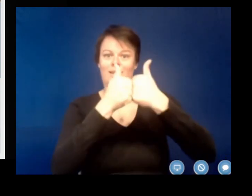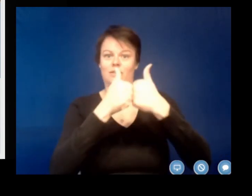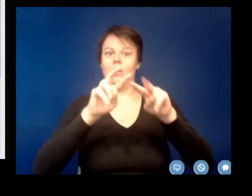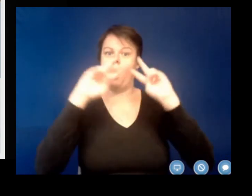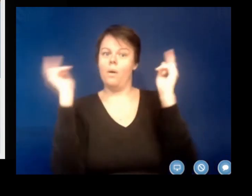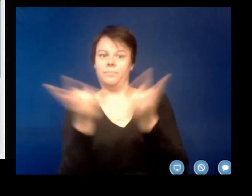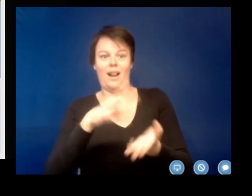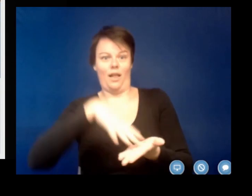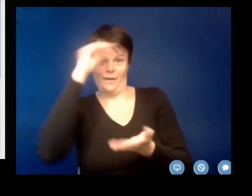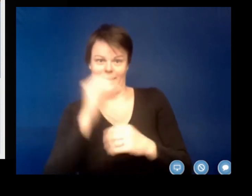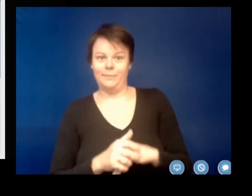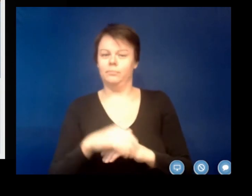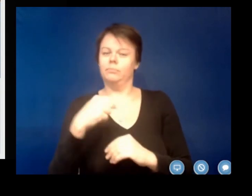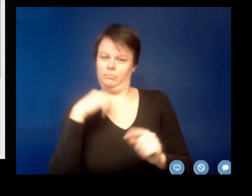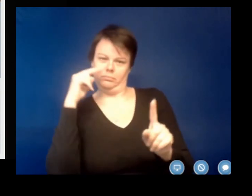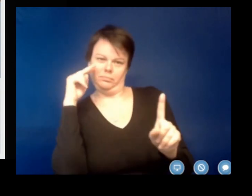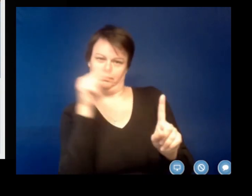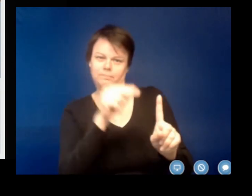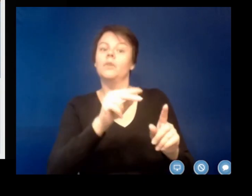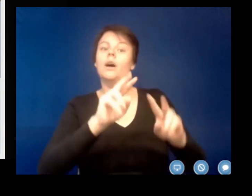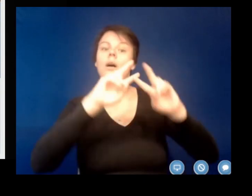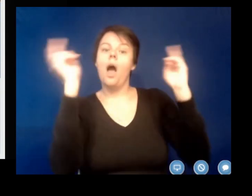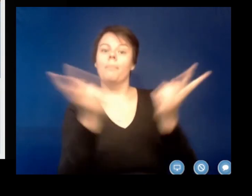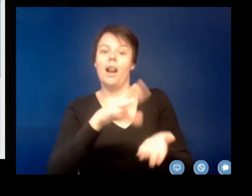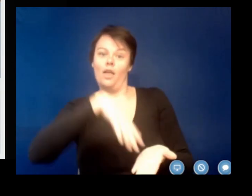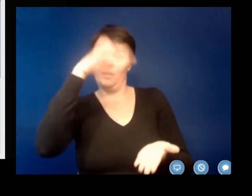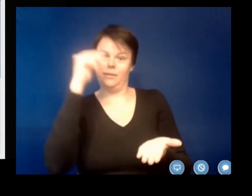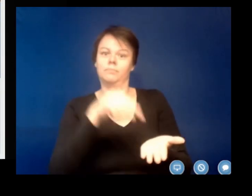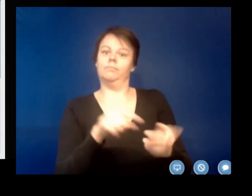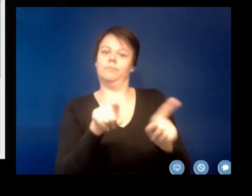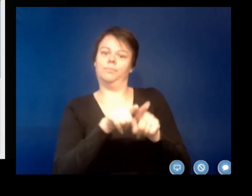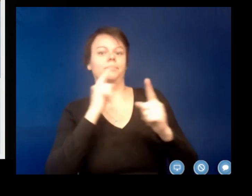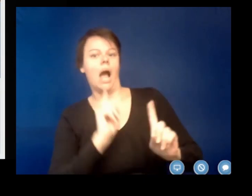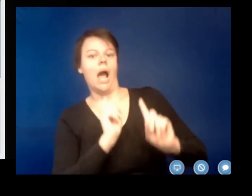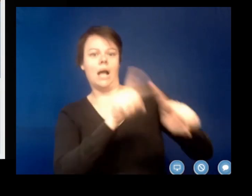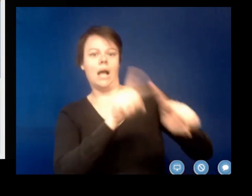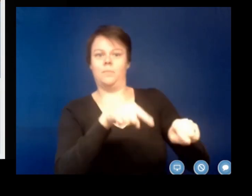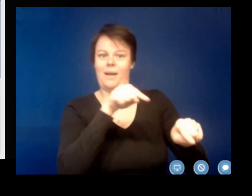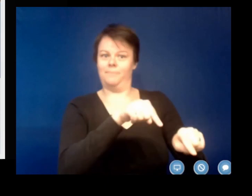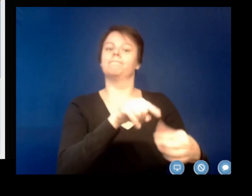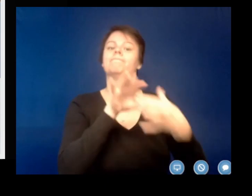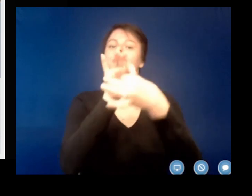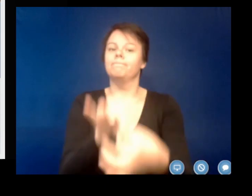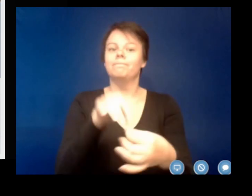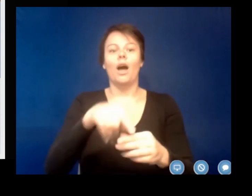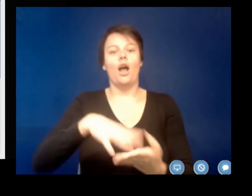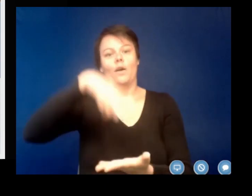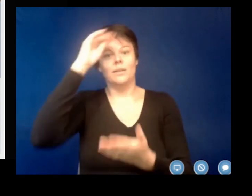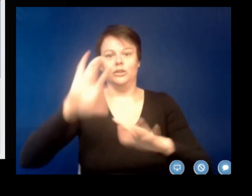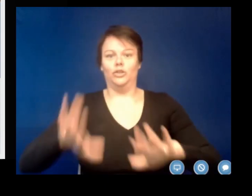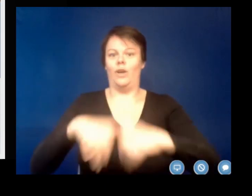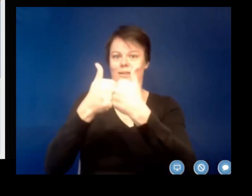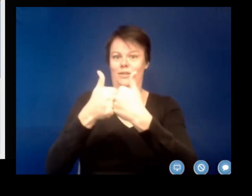learning challenges, and I consider this as a central area of educational research for the future.